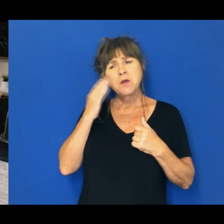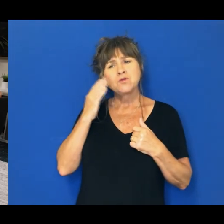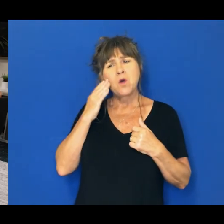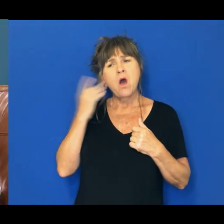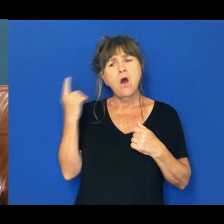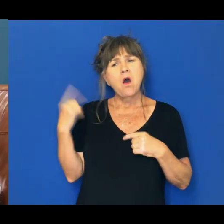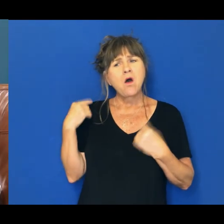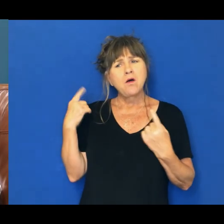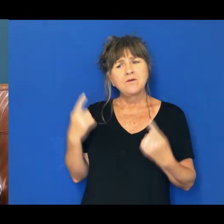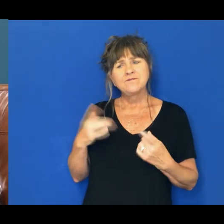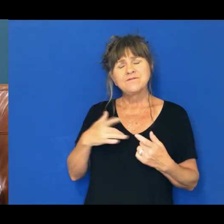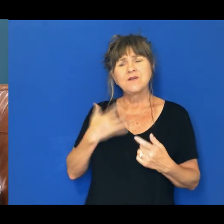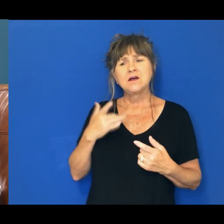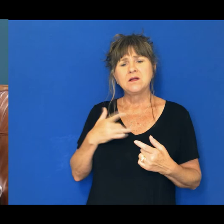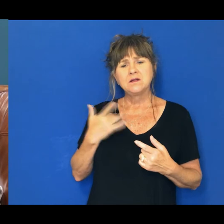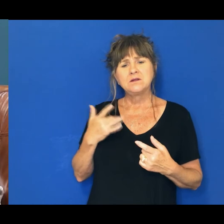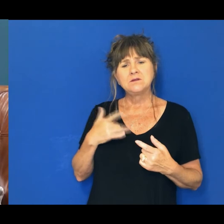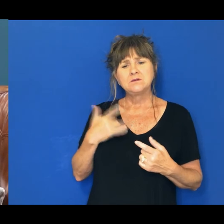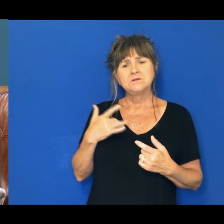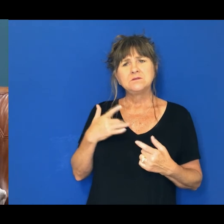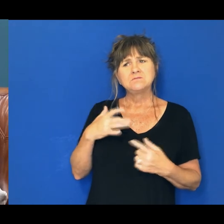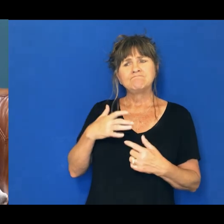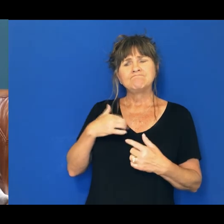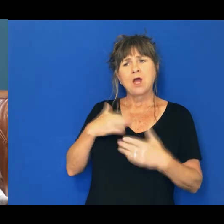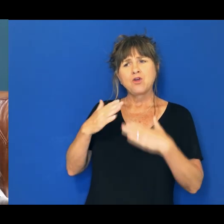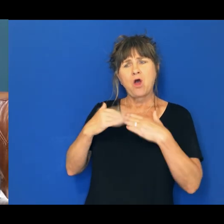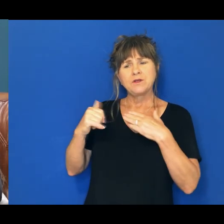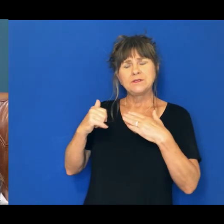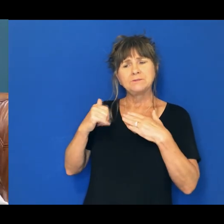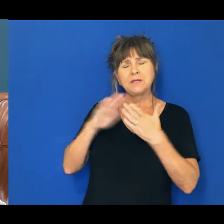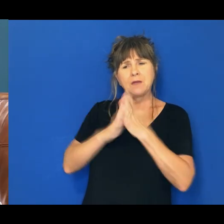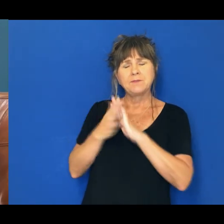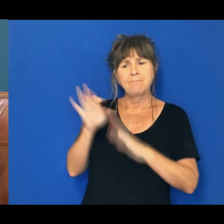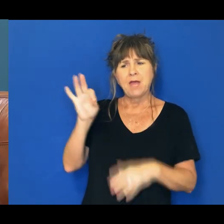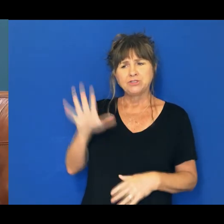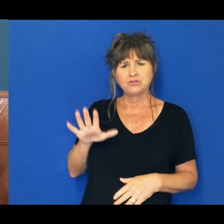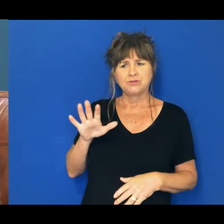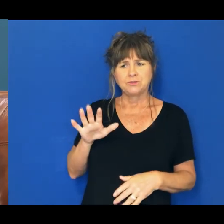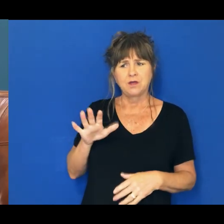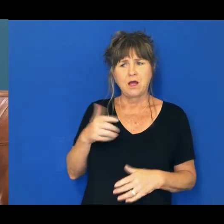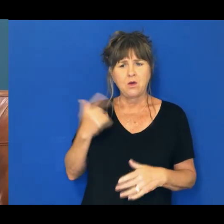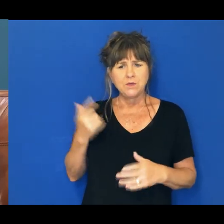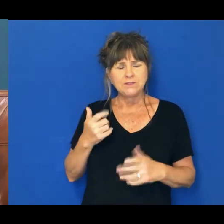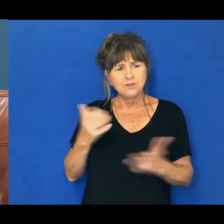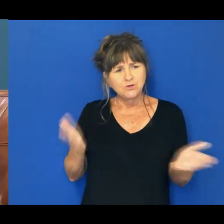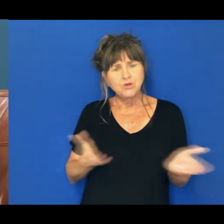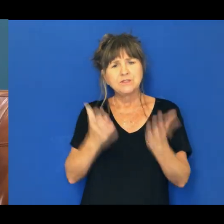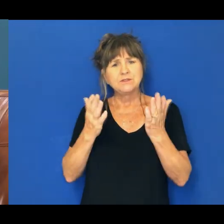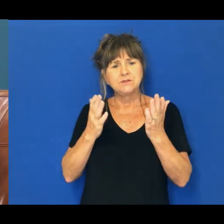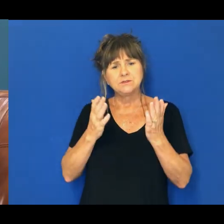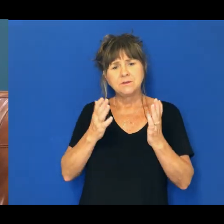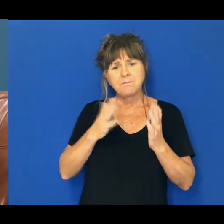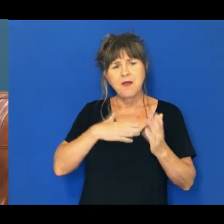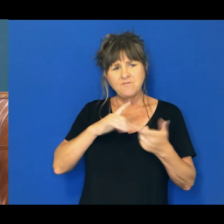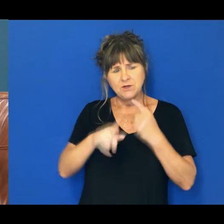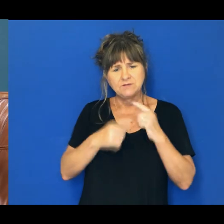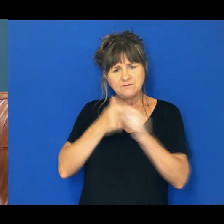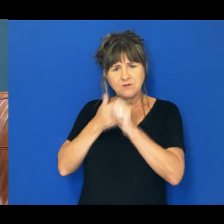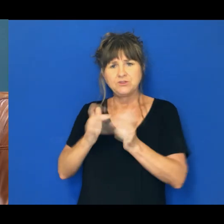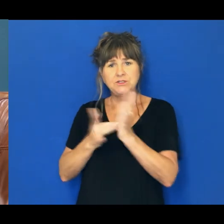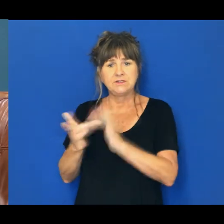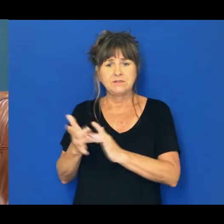I always felt like I was always pastoring my friends. Mm. Like I was always pushing my friends to Jesus, but I didn't know I